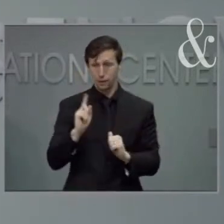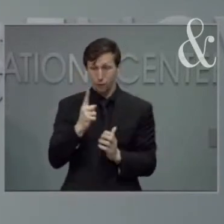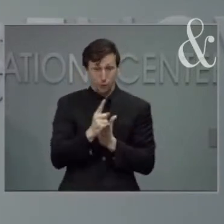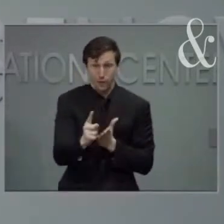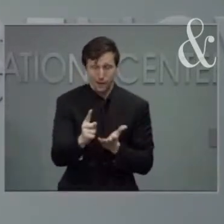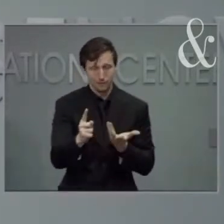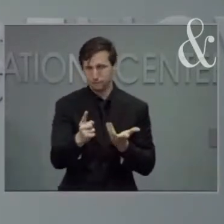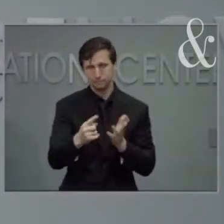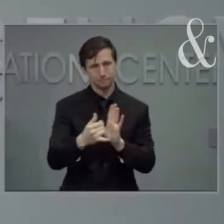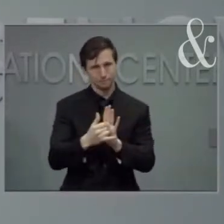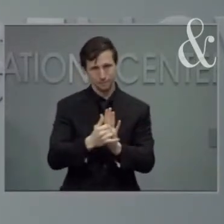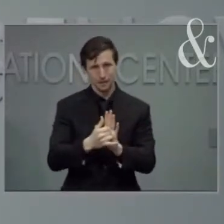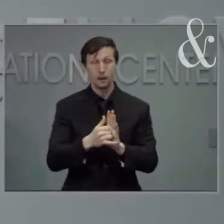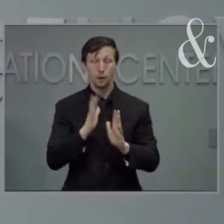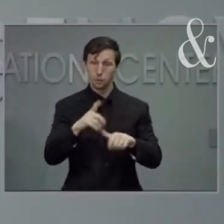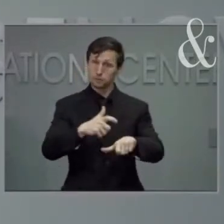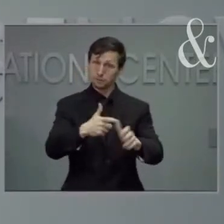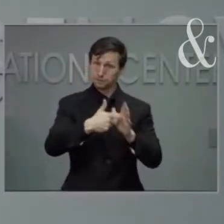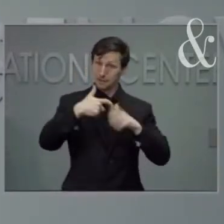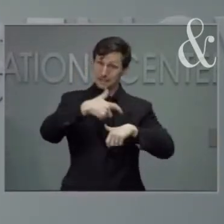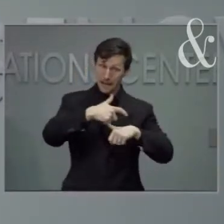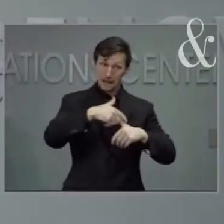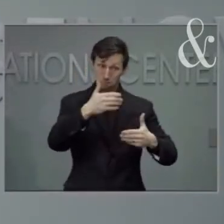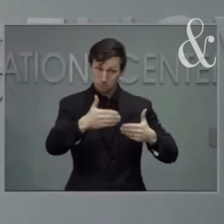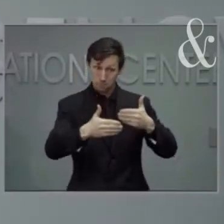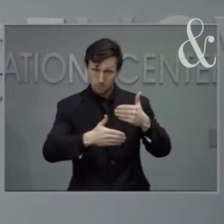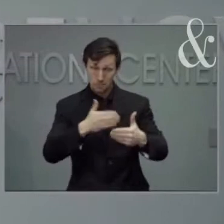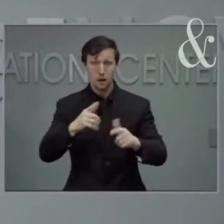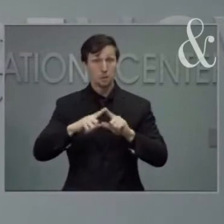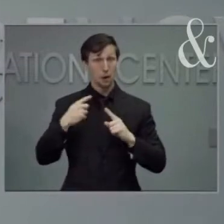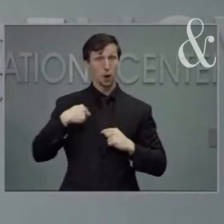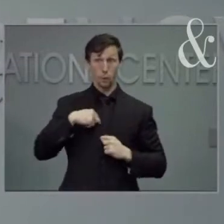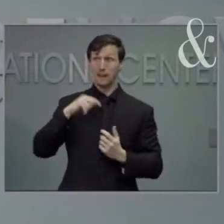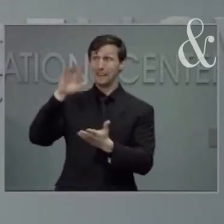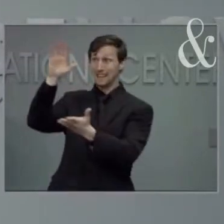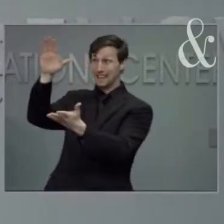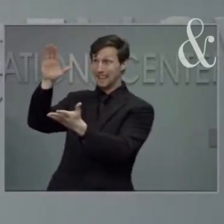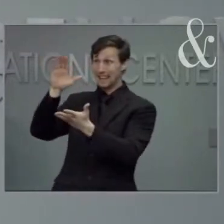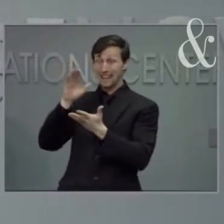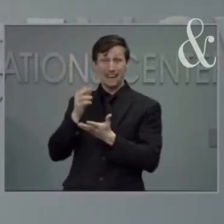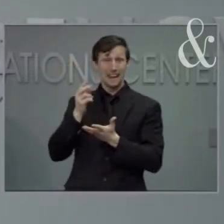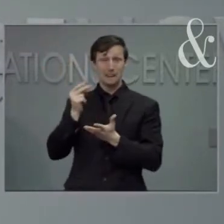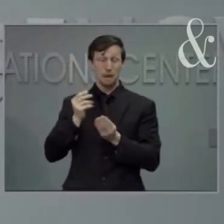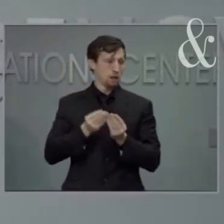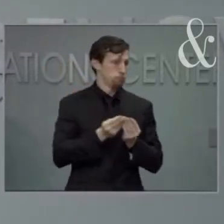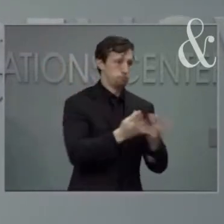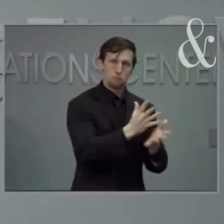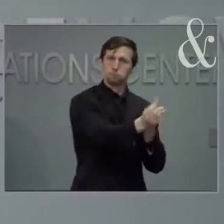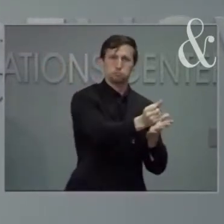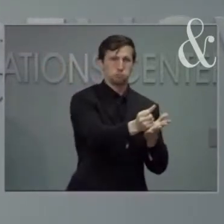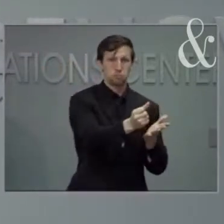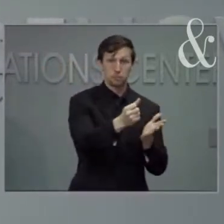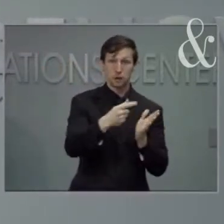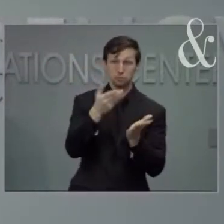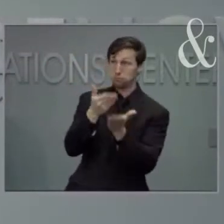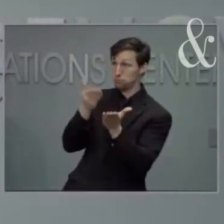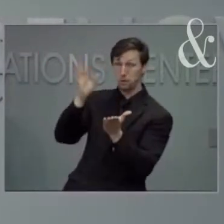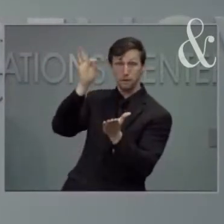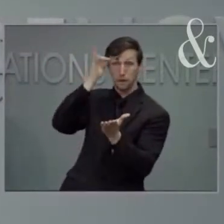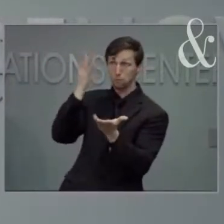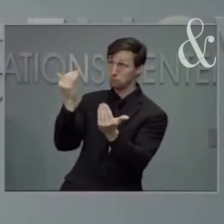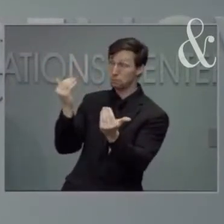but we're going to work as fast as we can and demonstrate to the federal government we need more vaccine here for North Carolina. Thank you.